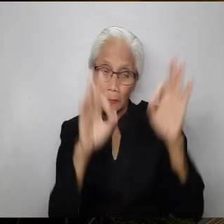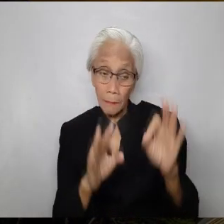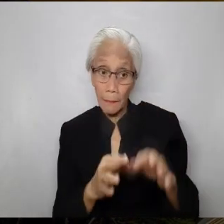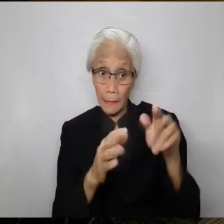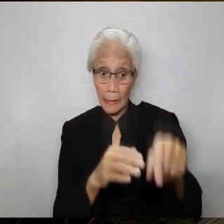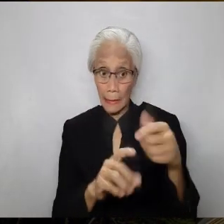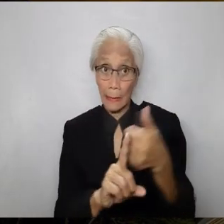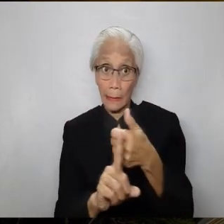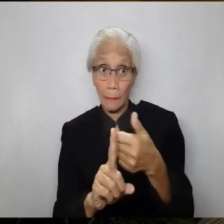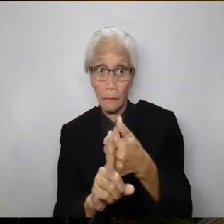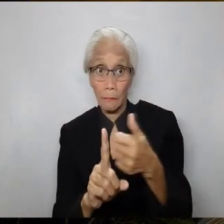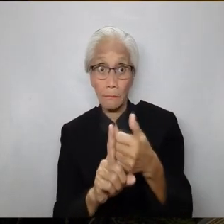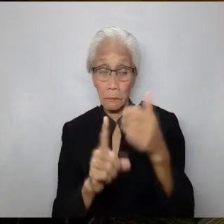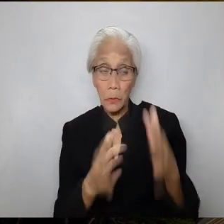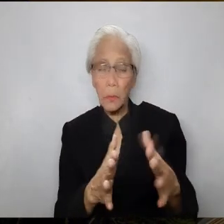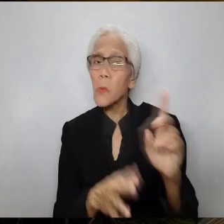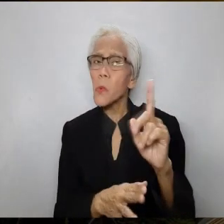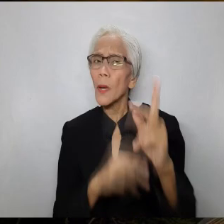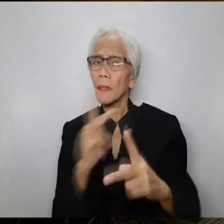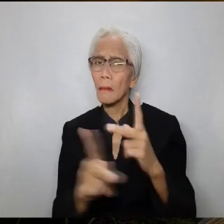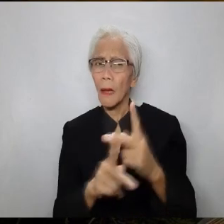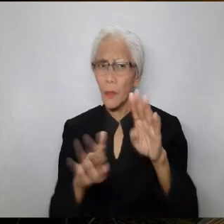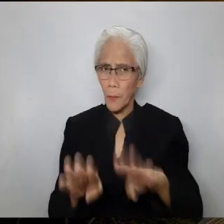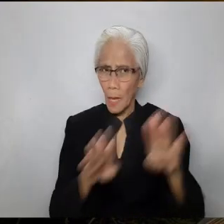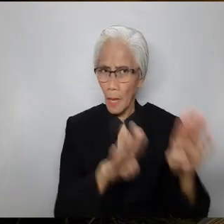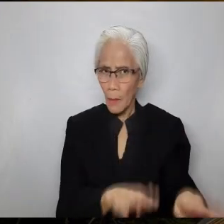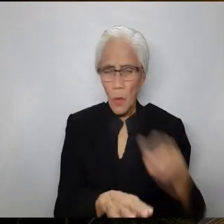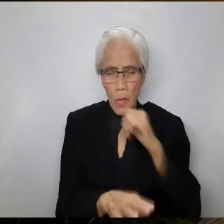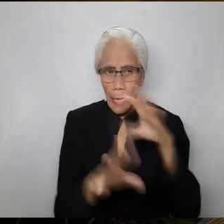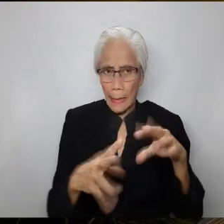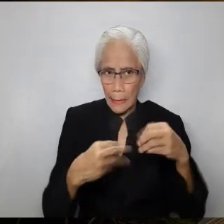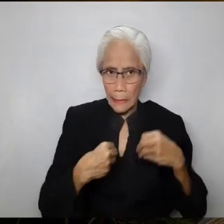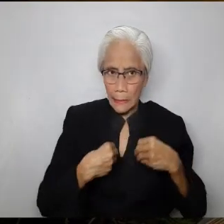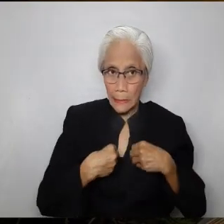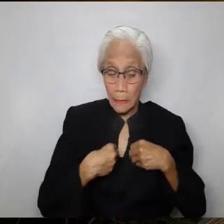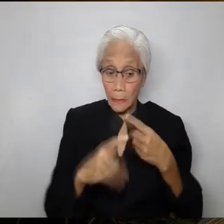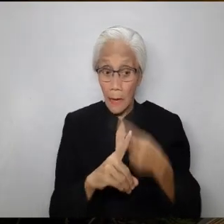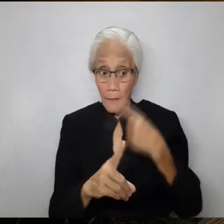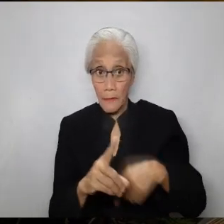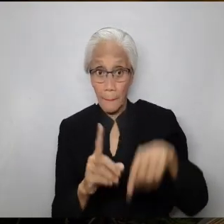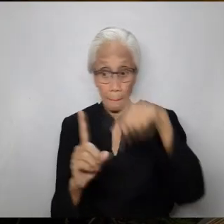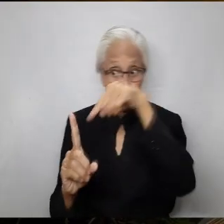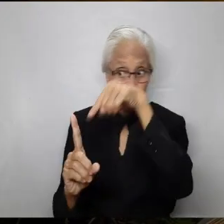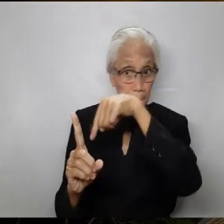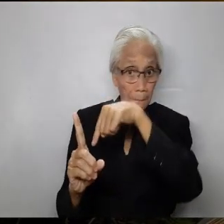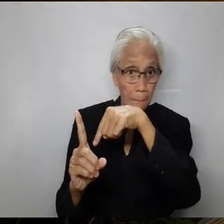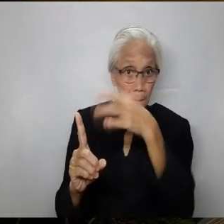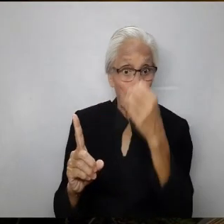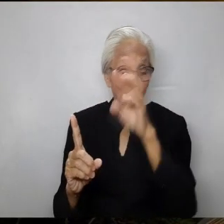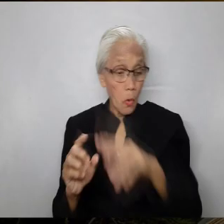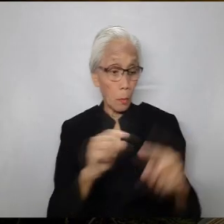limits by firmly letting the abuser know what kind of behavior you will not accept